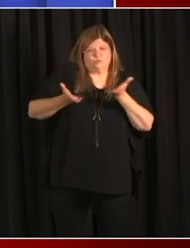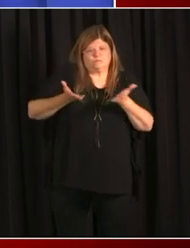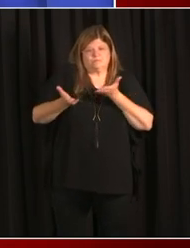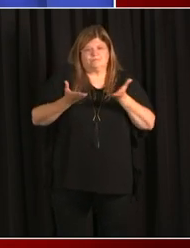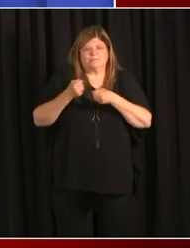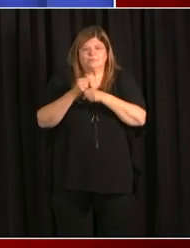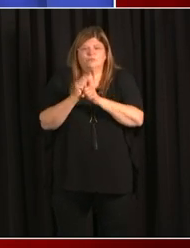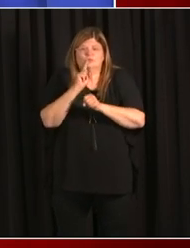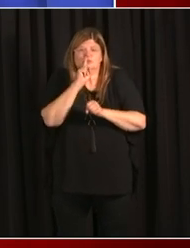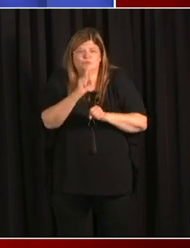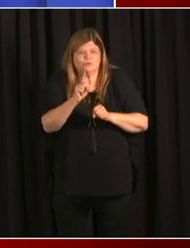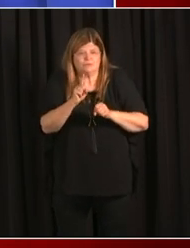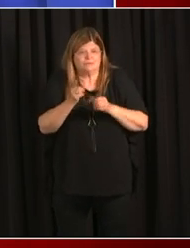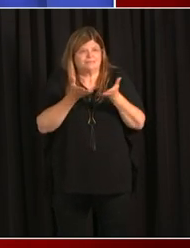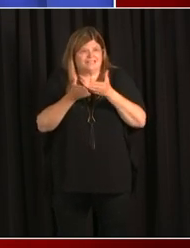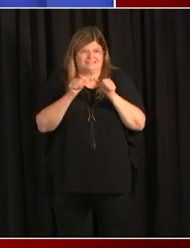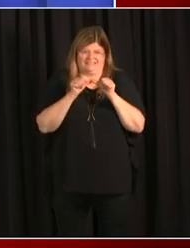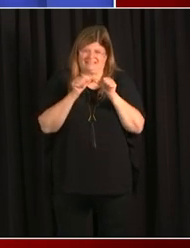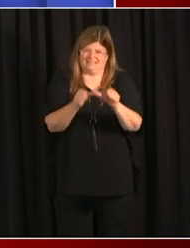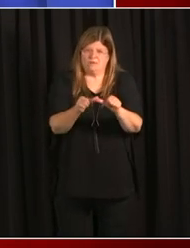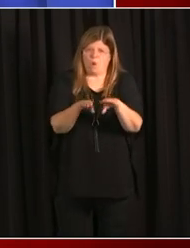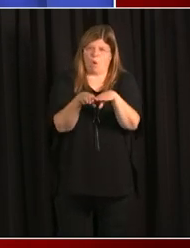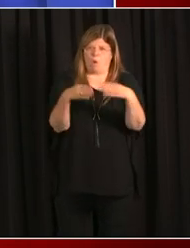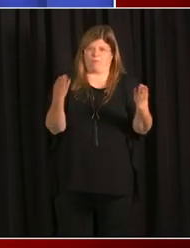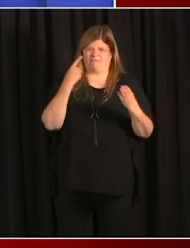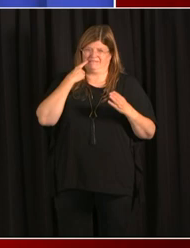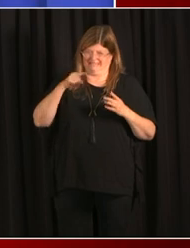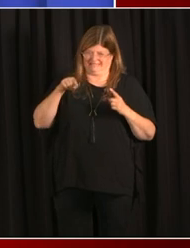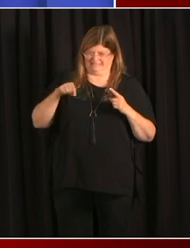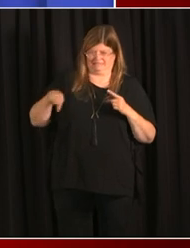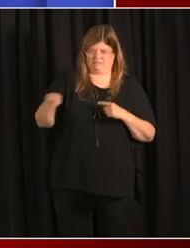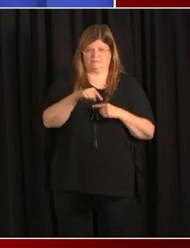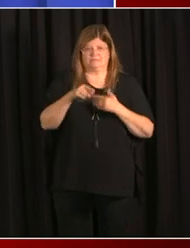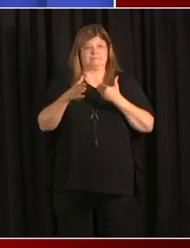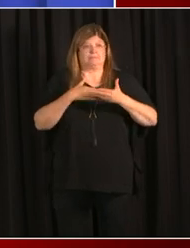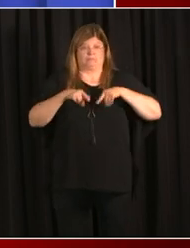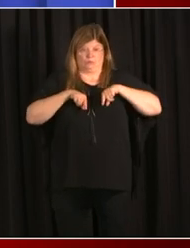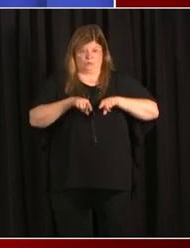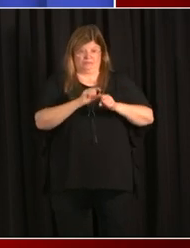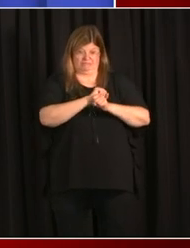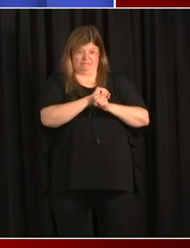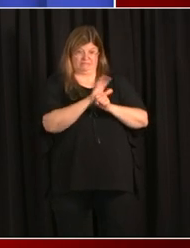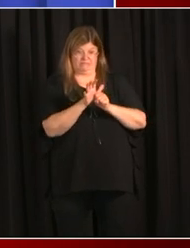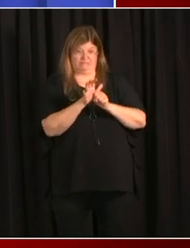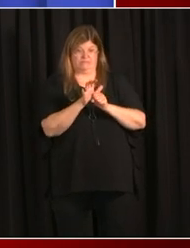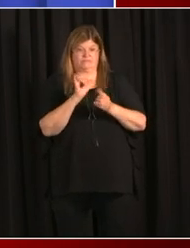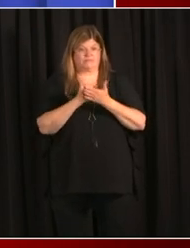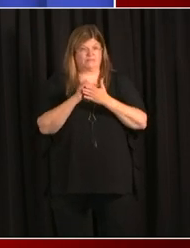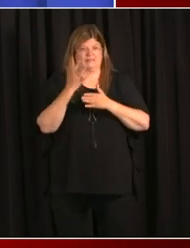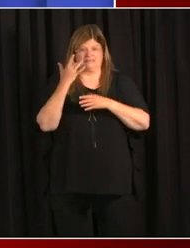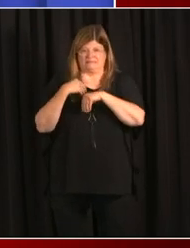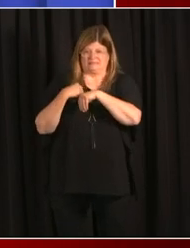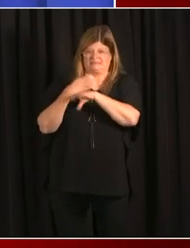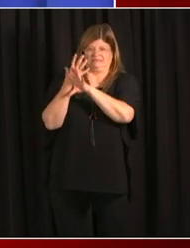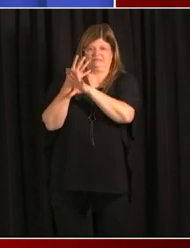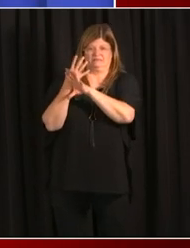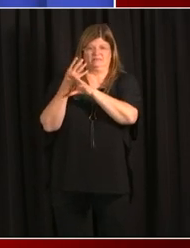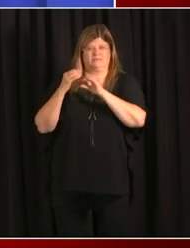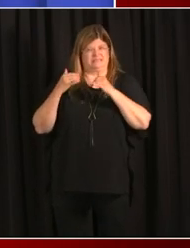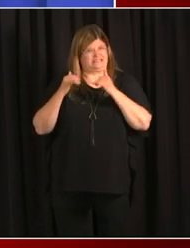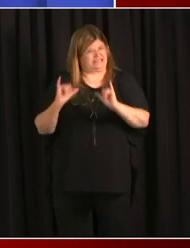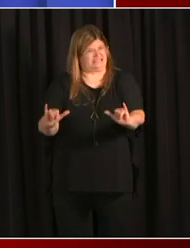those services continue to remain open and available during the pandemic, and even as we begin the school year with